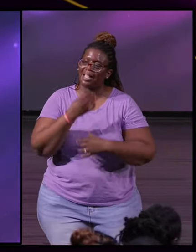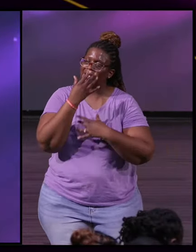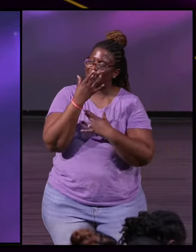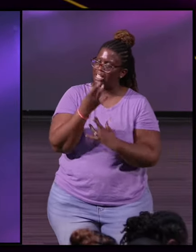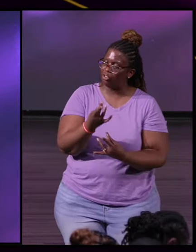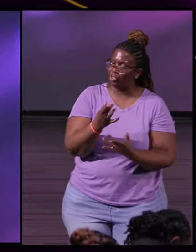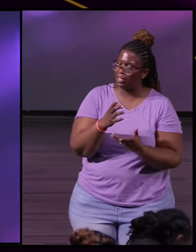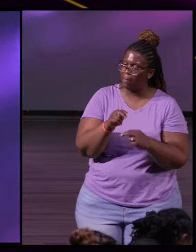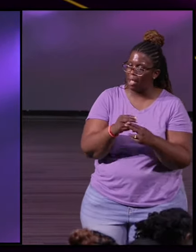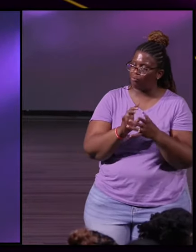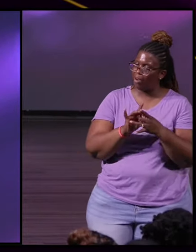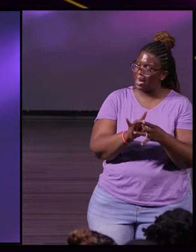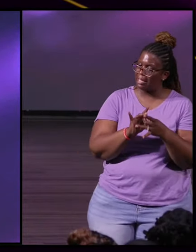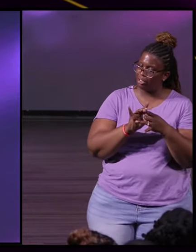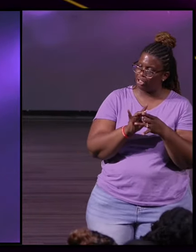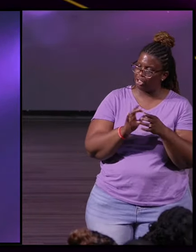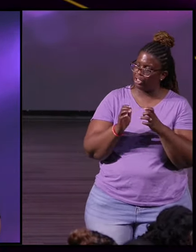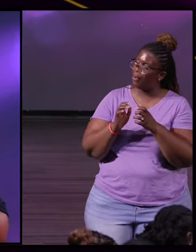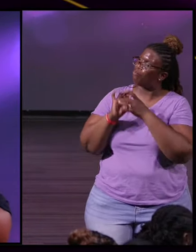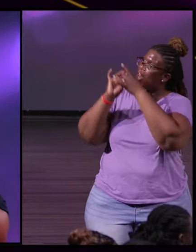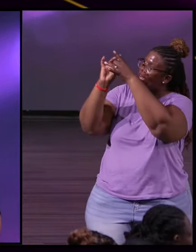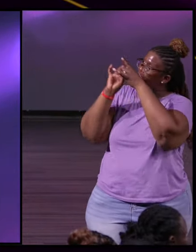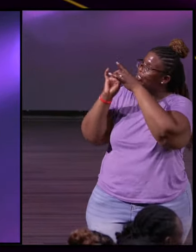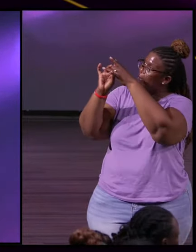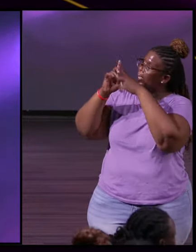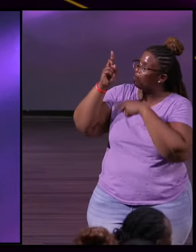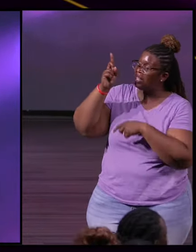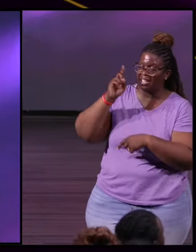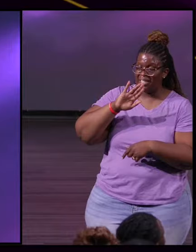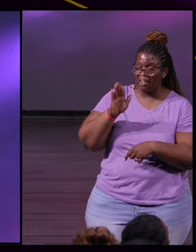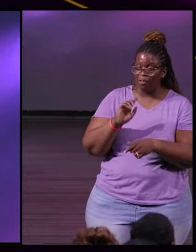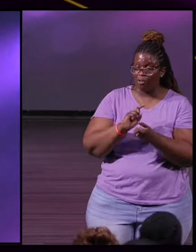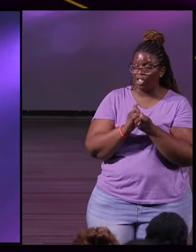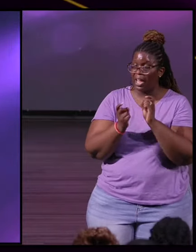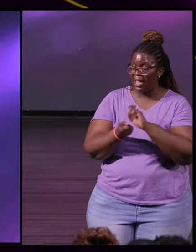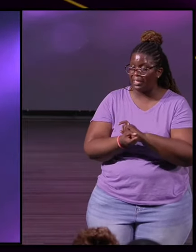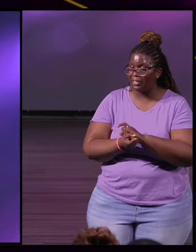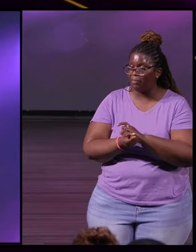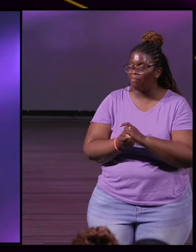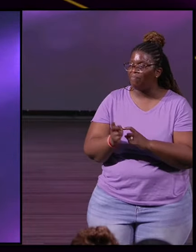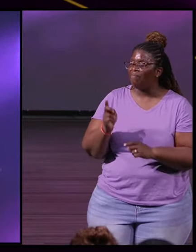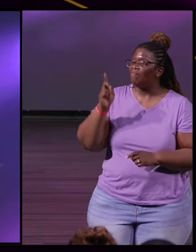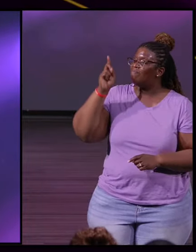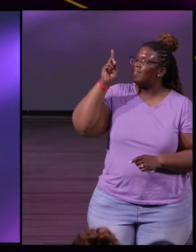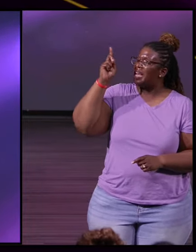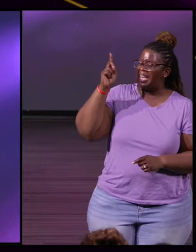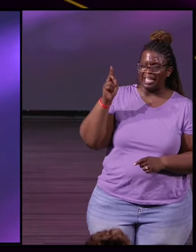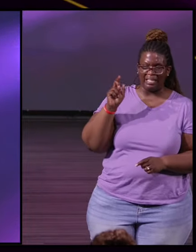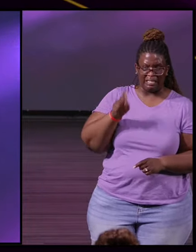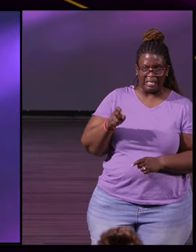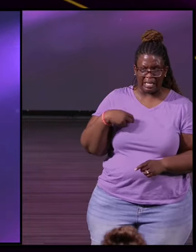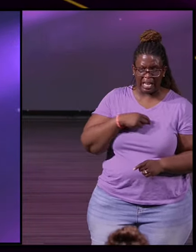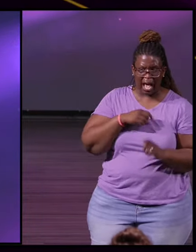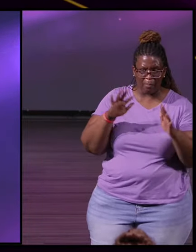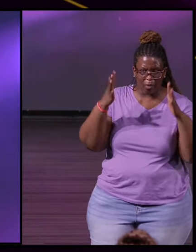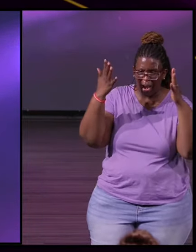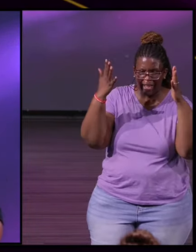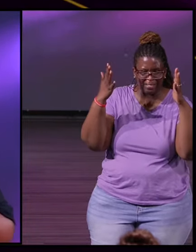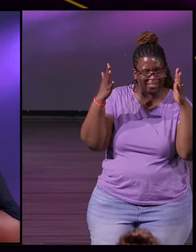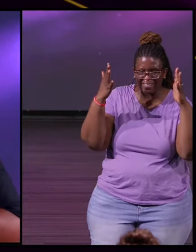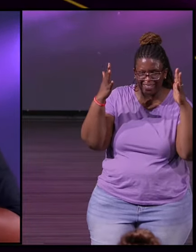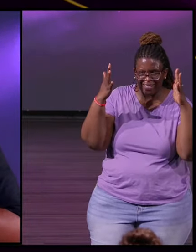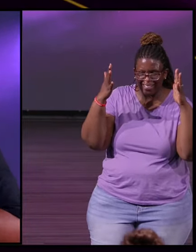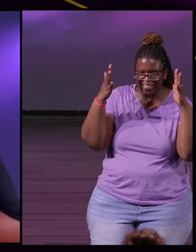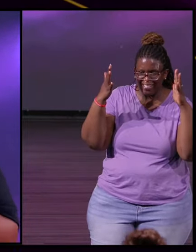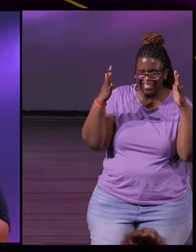because He's never going to change who He is, He doesn't need anyone's adoration or praise to determine that He's